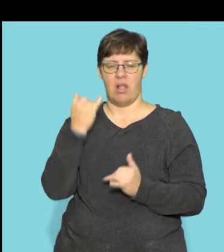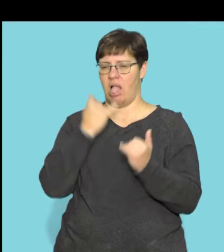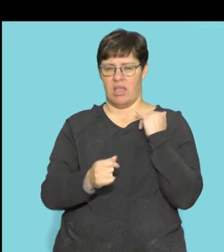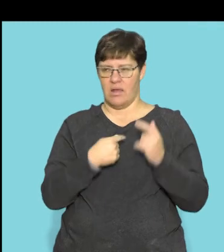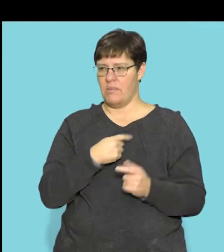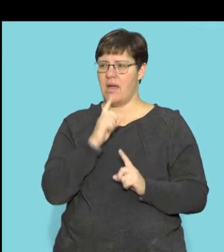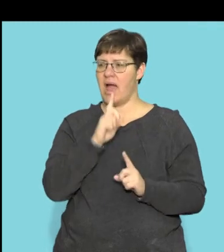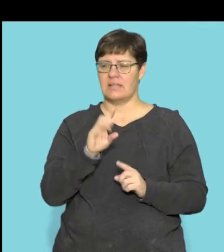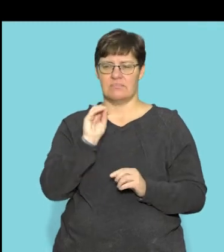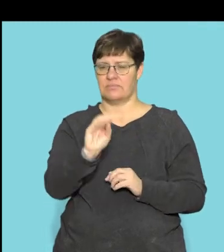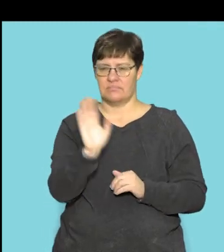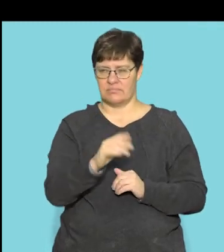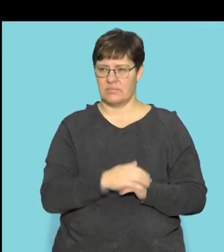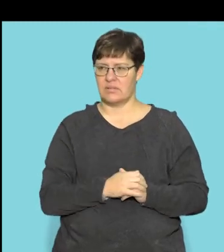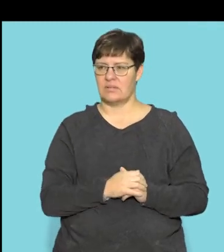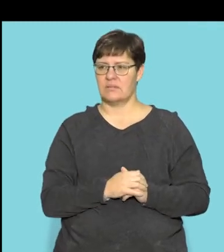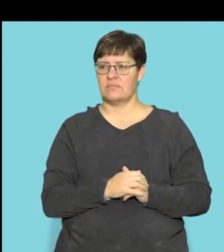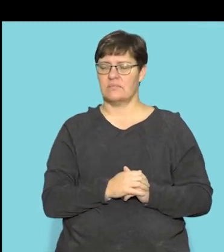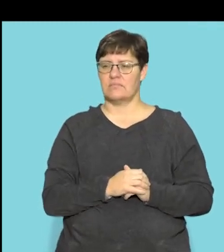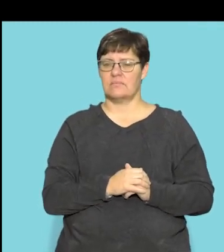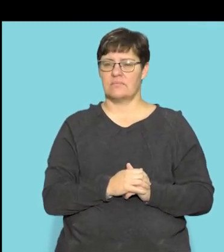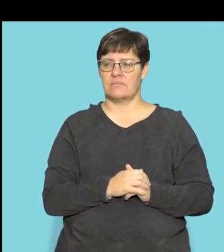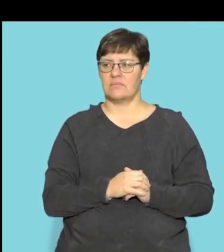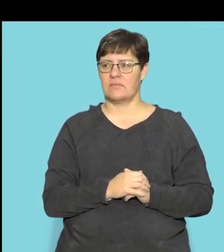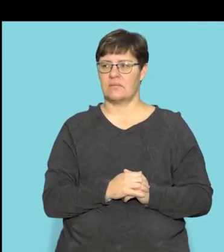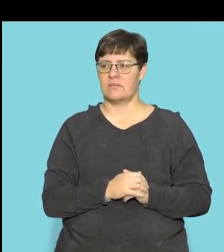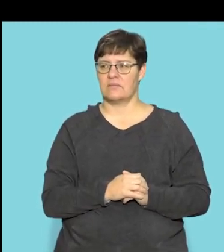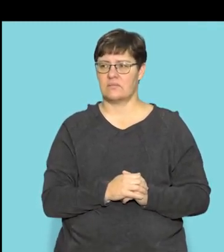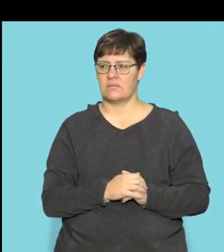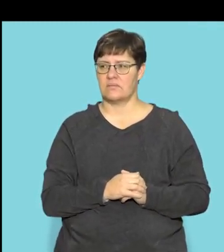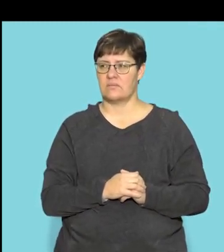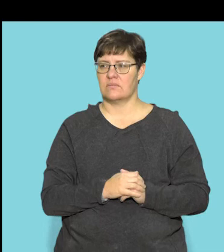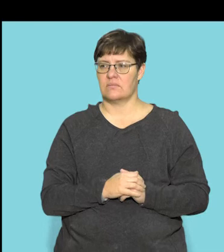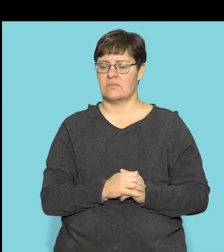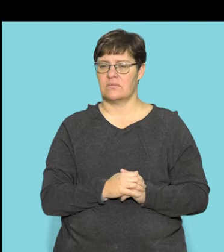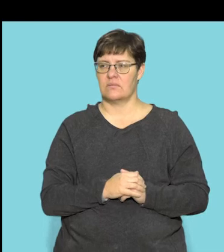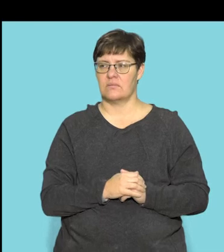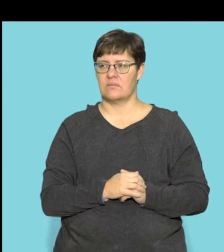without the answer itself, so that it does not really confuse us. This is